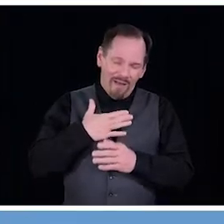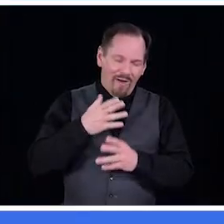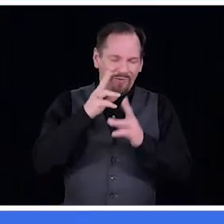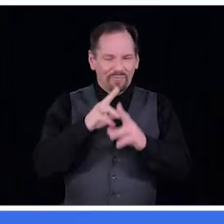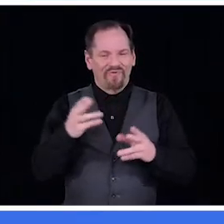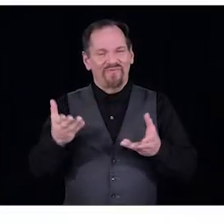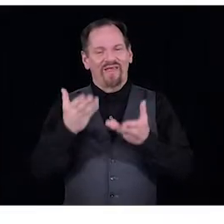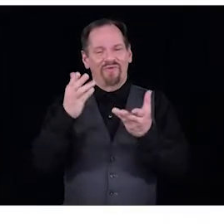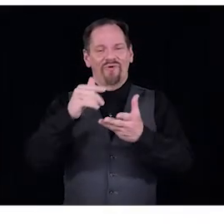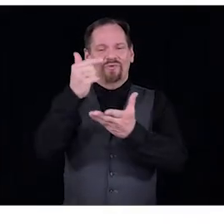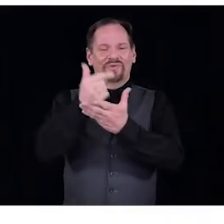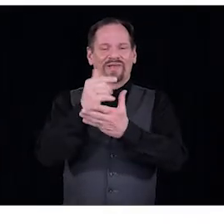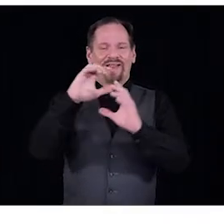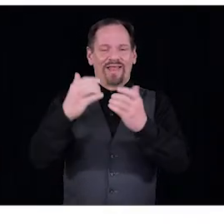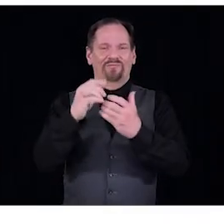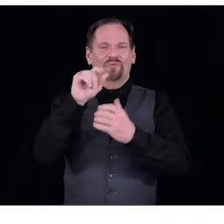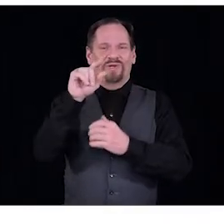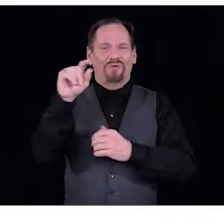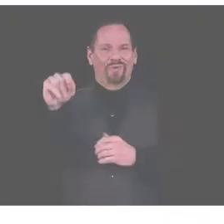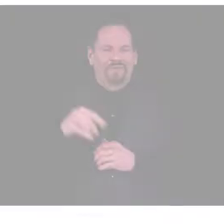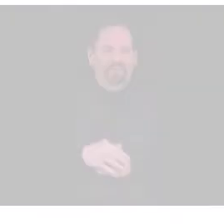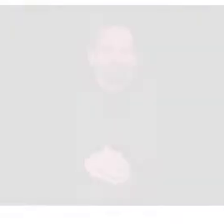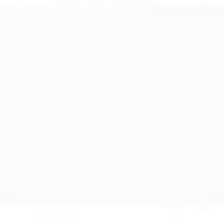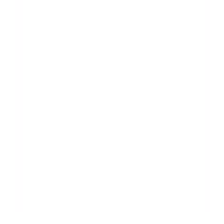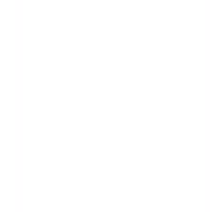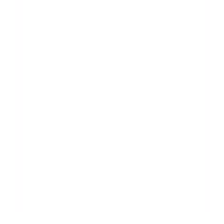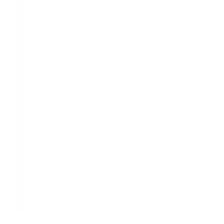2020. Bachelor of Music.